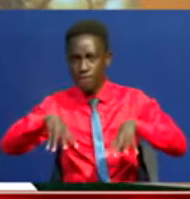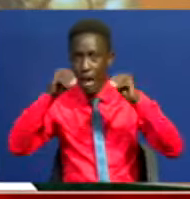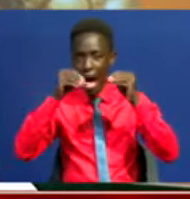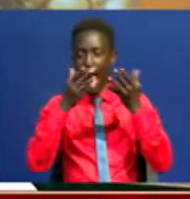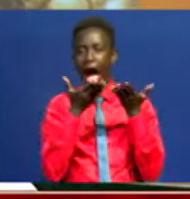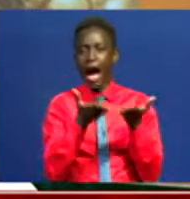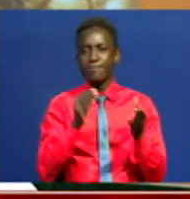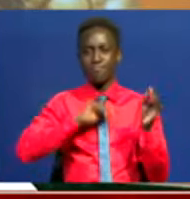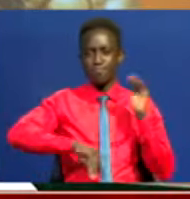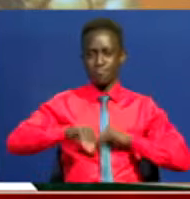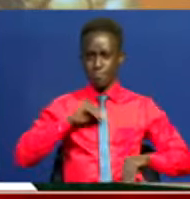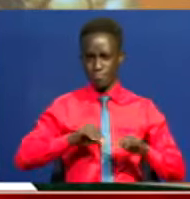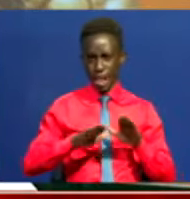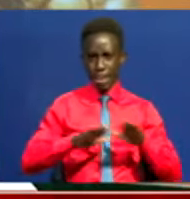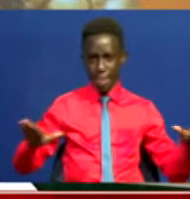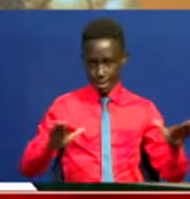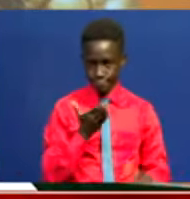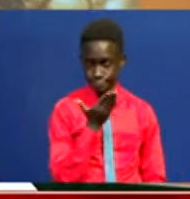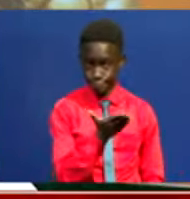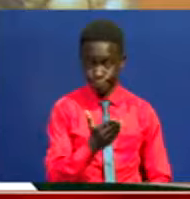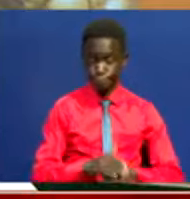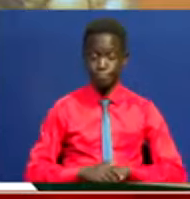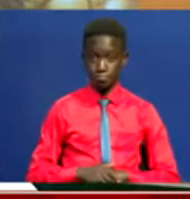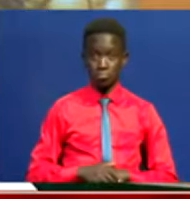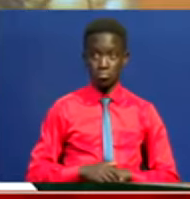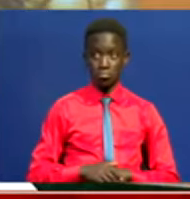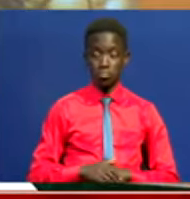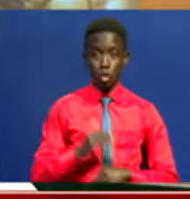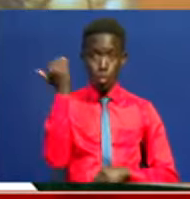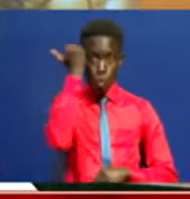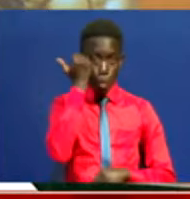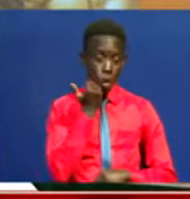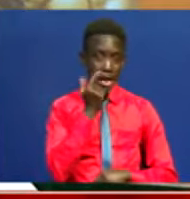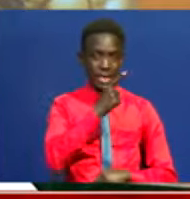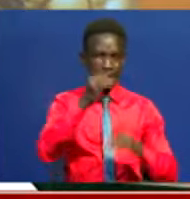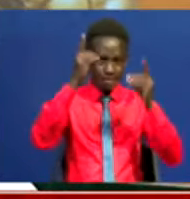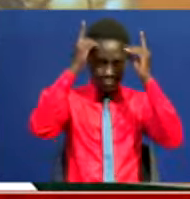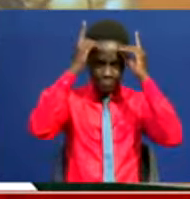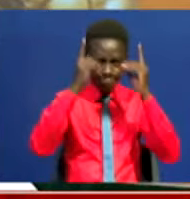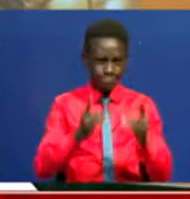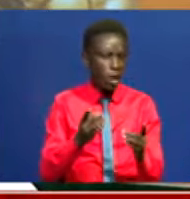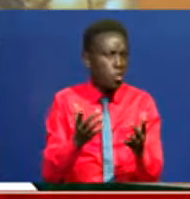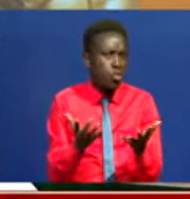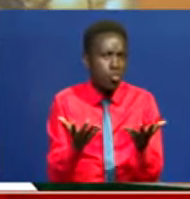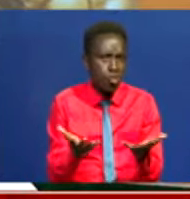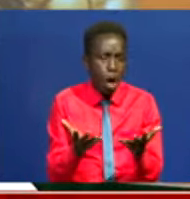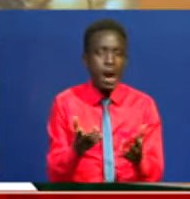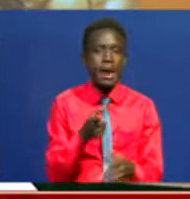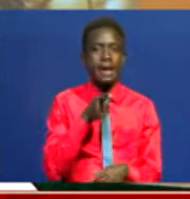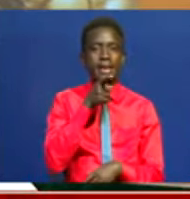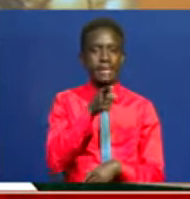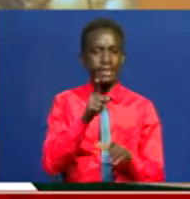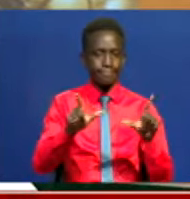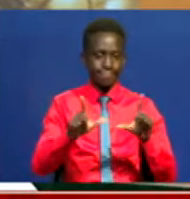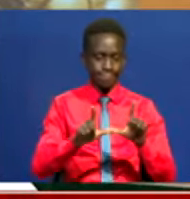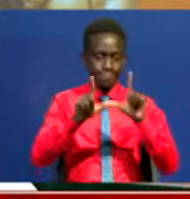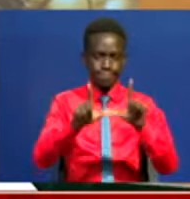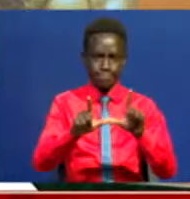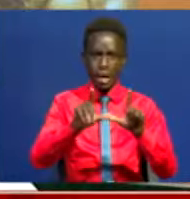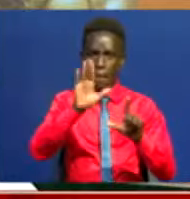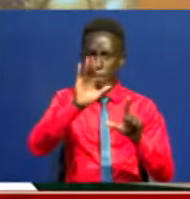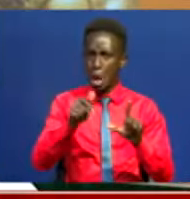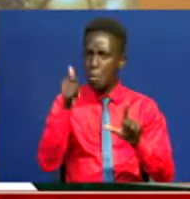Timothy Kipnusu reports, the court has taken decisive action by nullifying the title deeds held by private